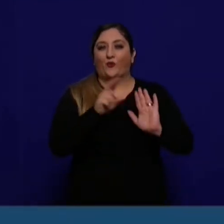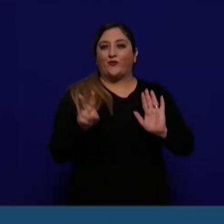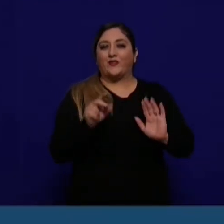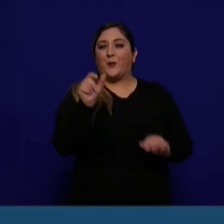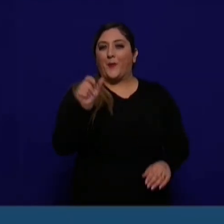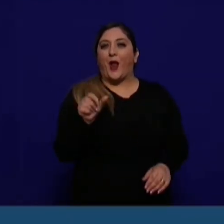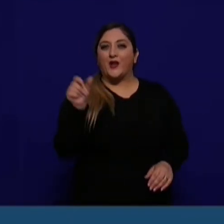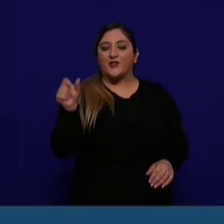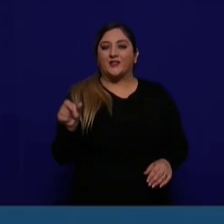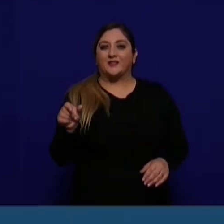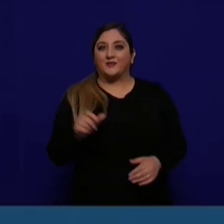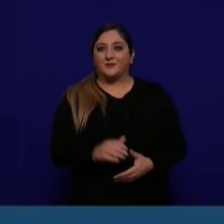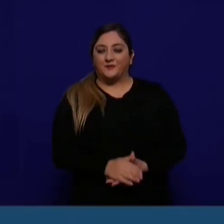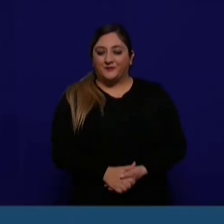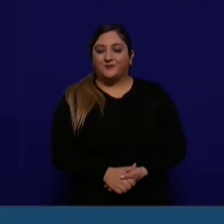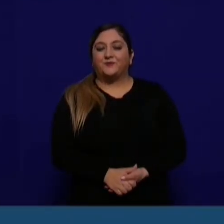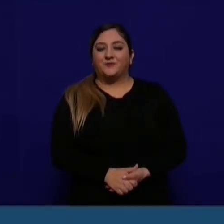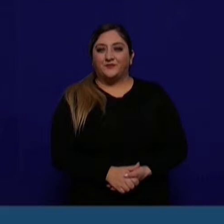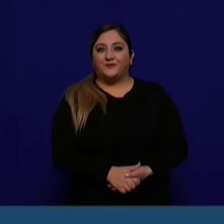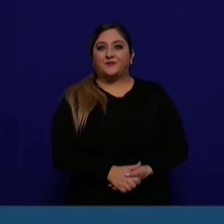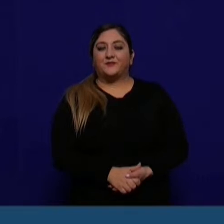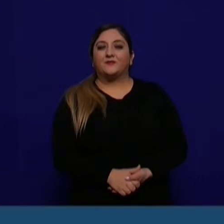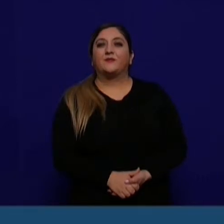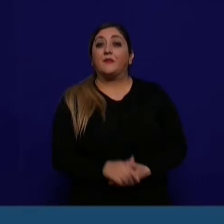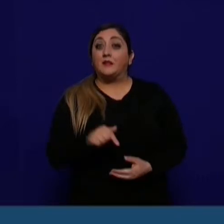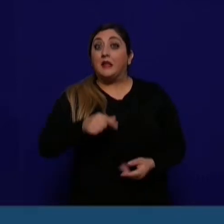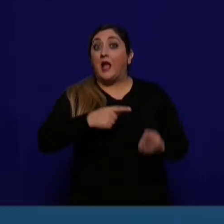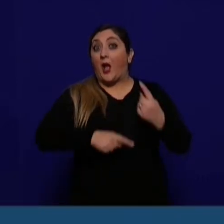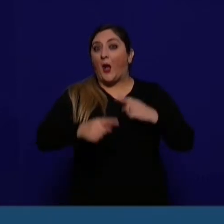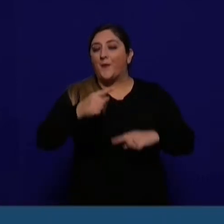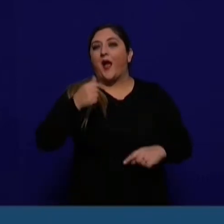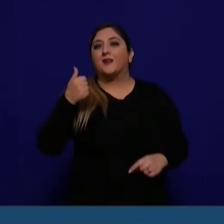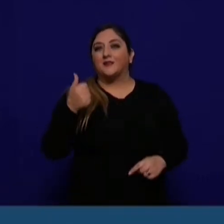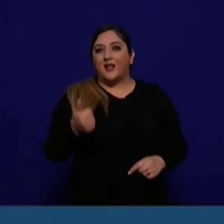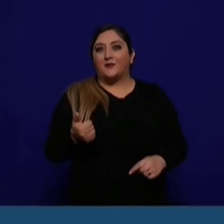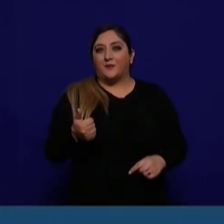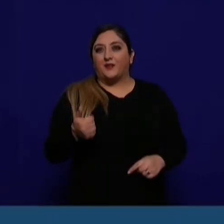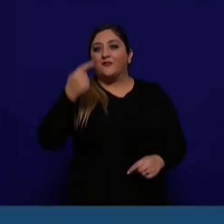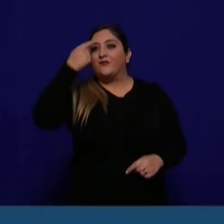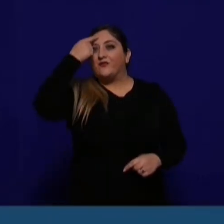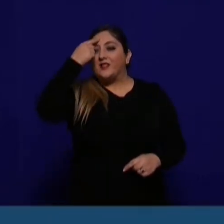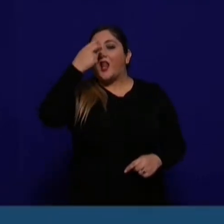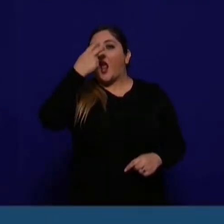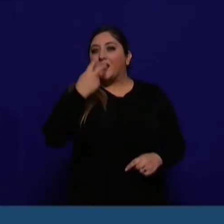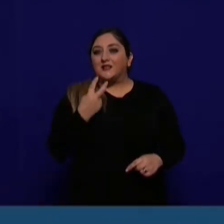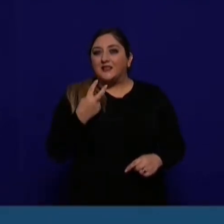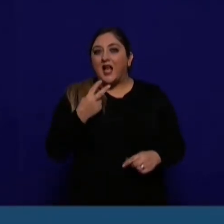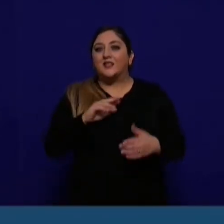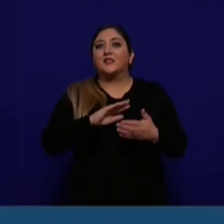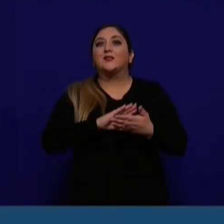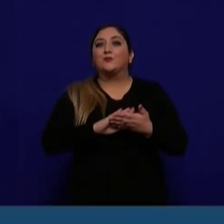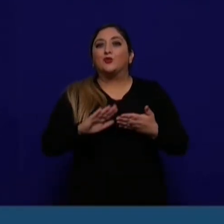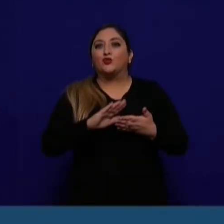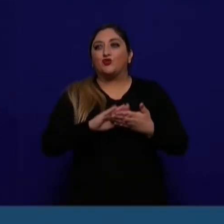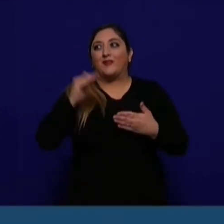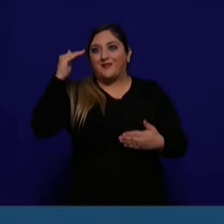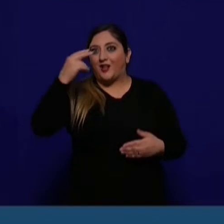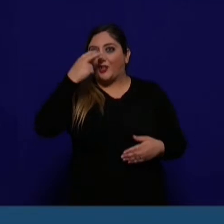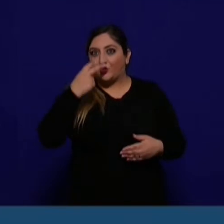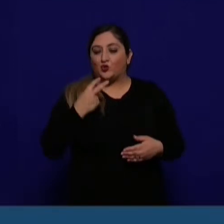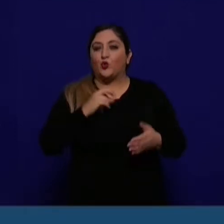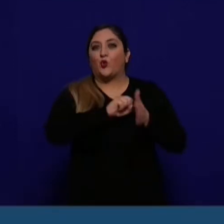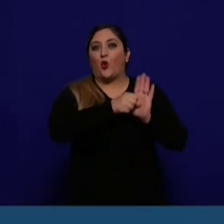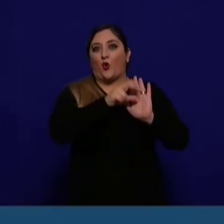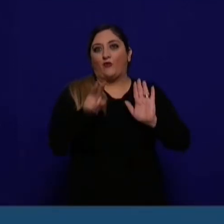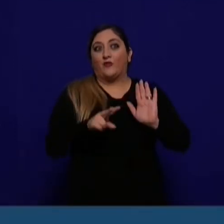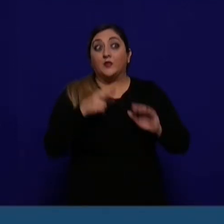rikuperati fil-Good Samaritan Hospital. Ġifi dawn hemmhekk jieħdu il-pazjenti li joħorġu mid-djar tal-anzjani. Ġifi hawnhekk taraw